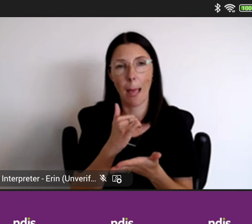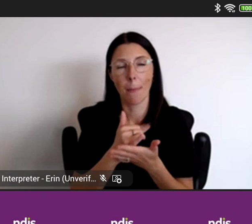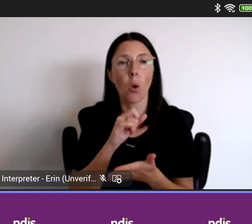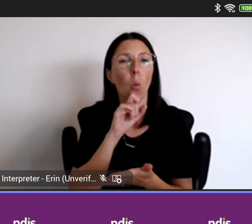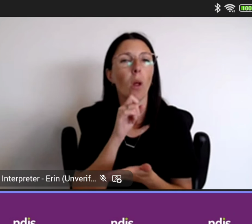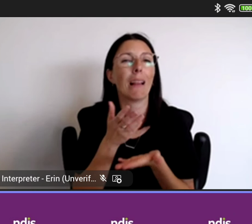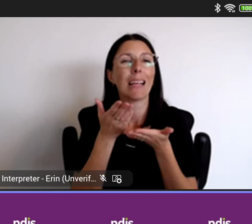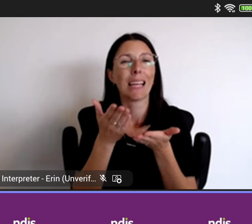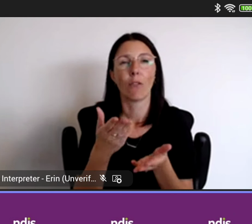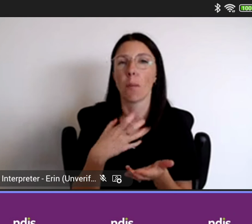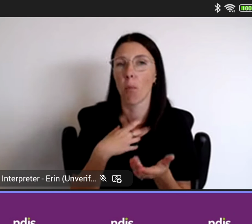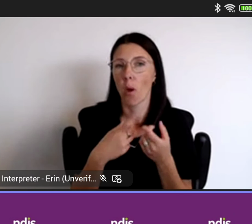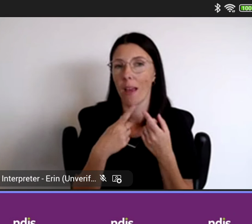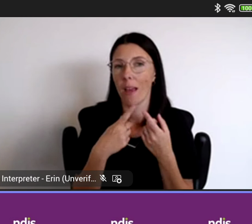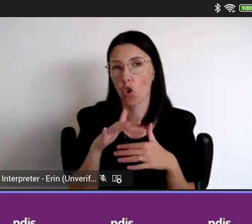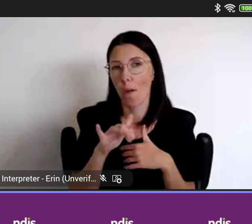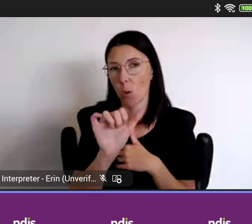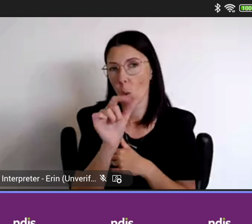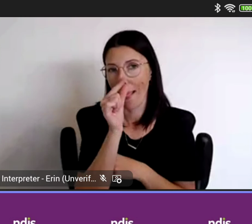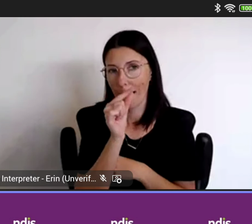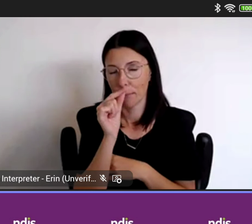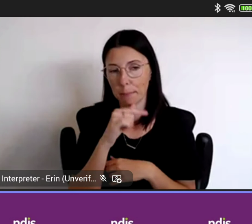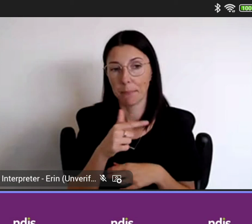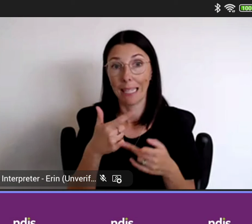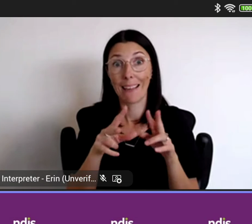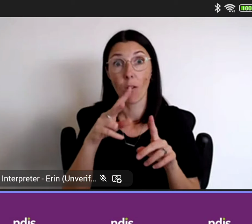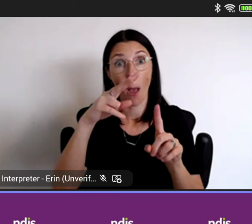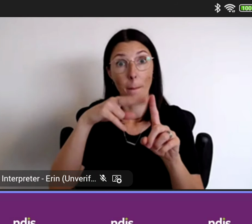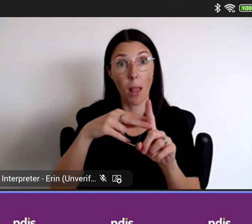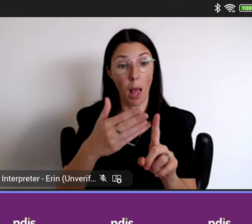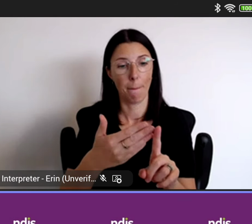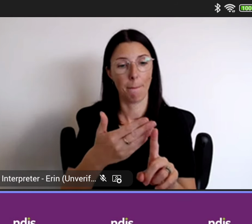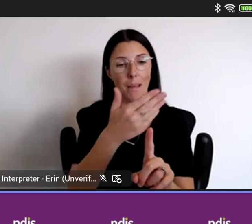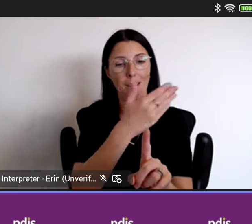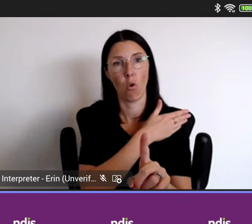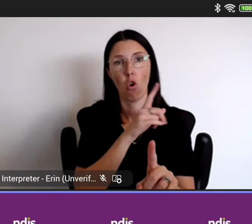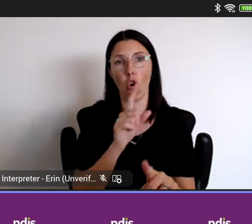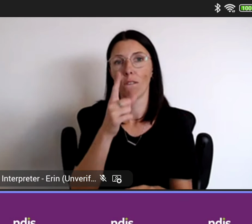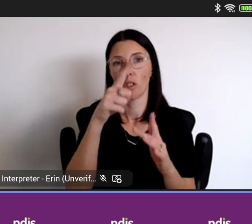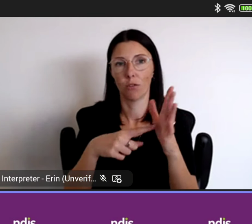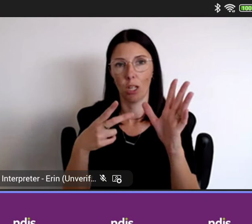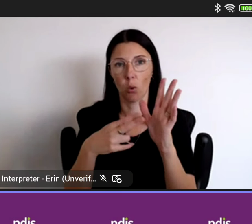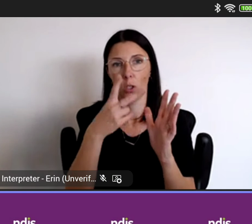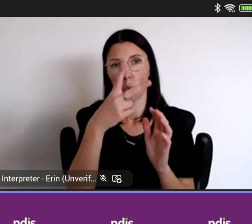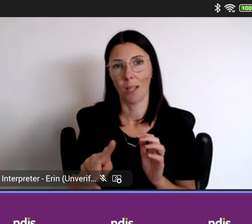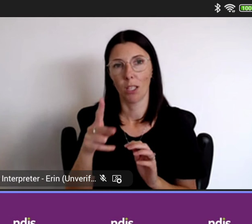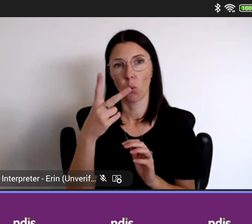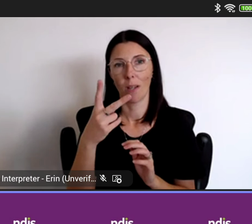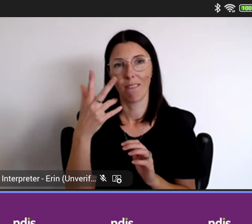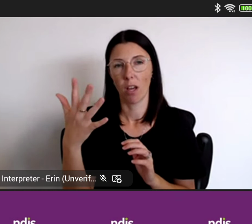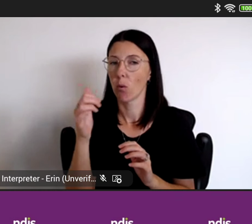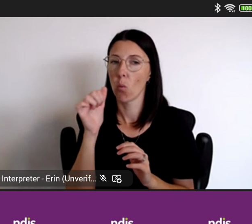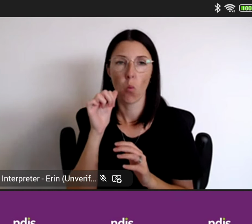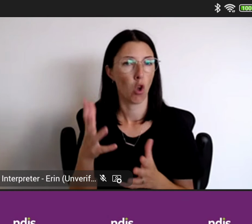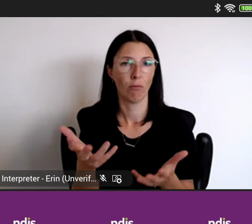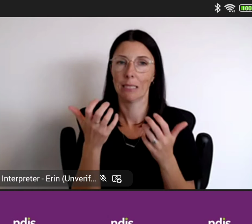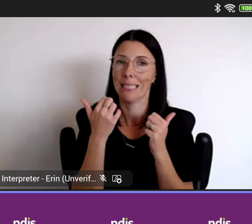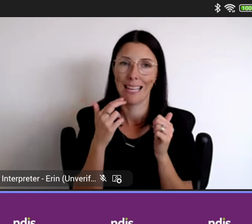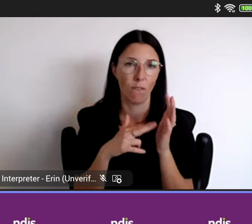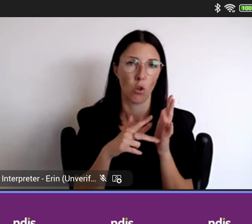NDIS. If you apply before the 1st of January 2025, you won't get a notice of